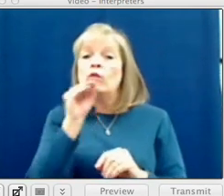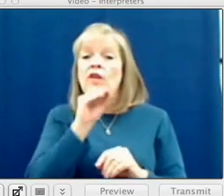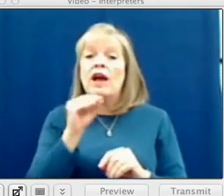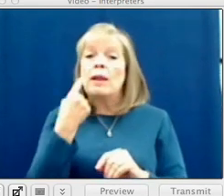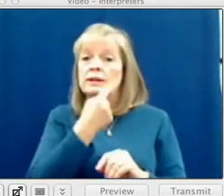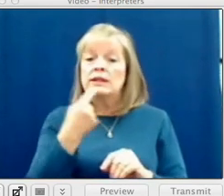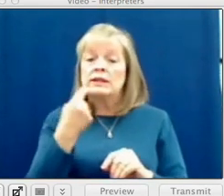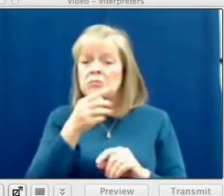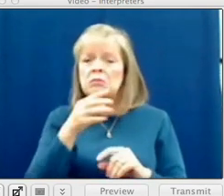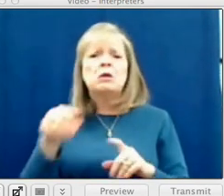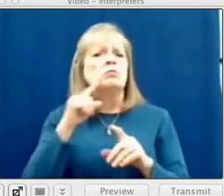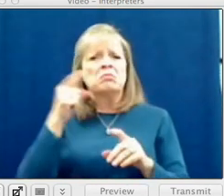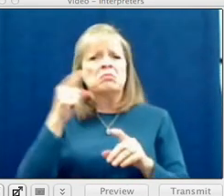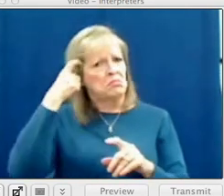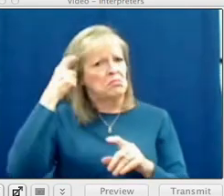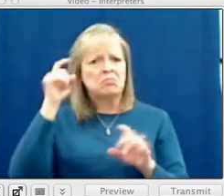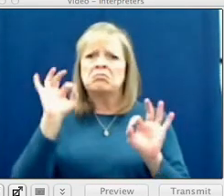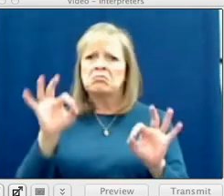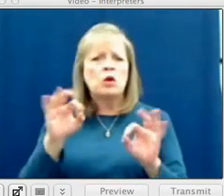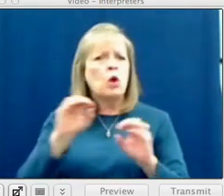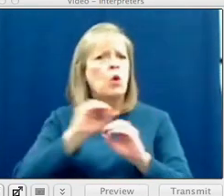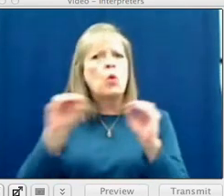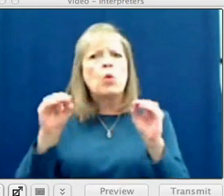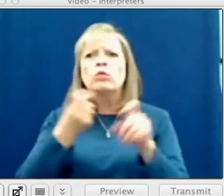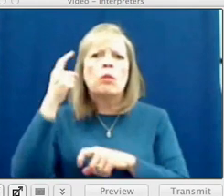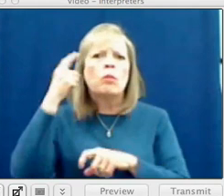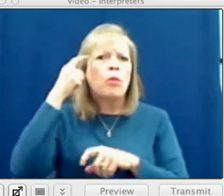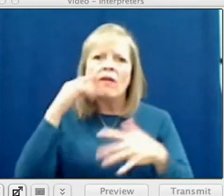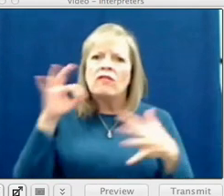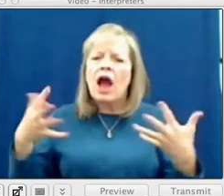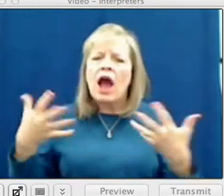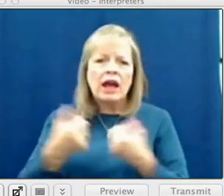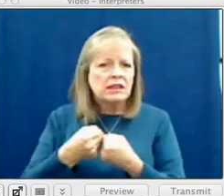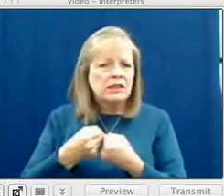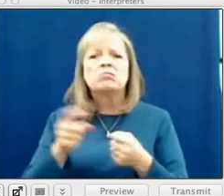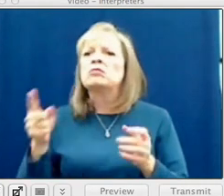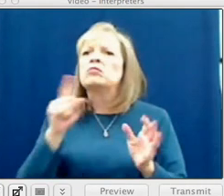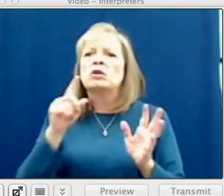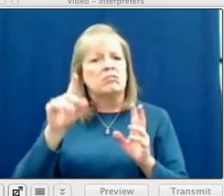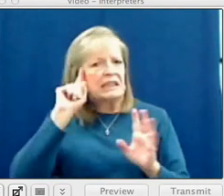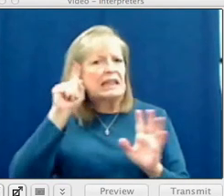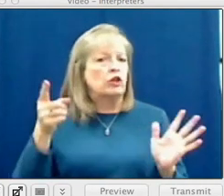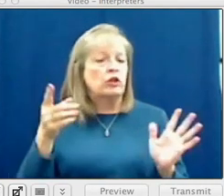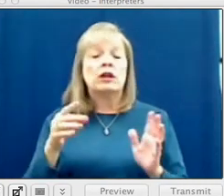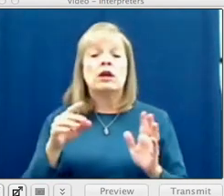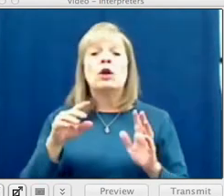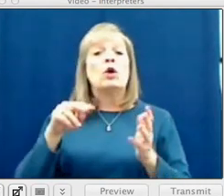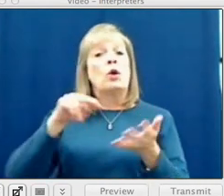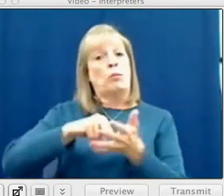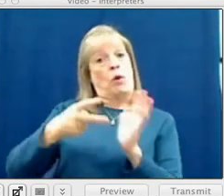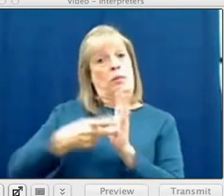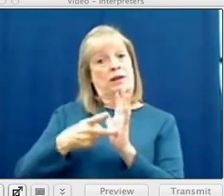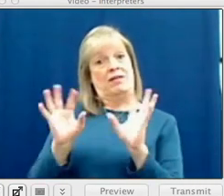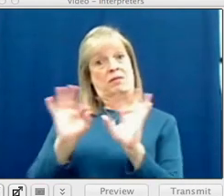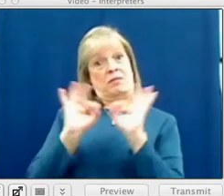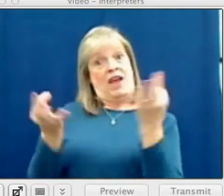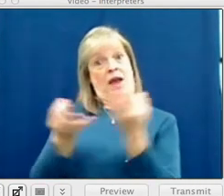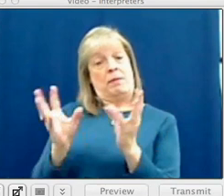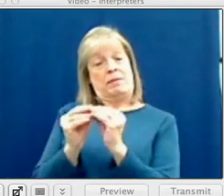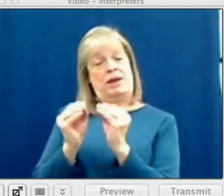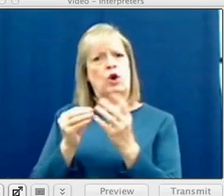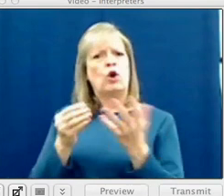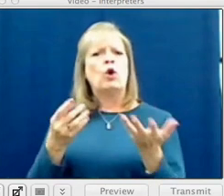cognitive dysfunction due to the accident. The family meeting was to designate who was to get possession of the key to